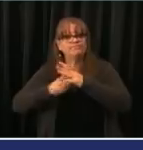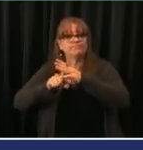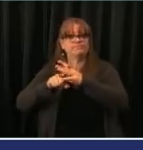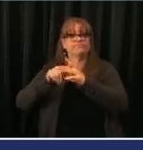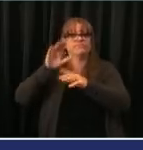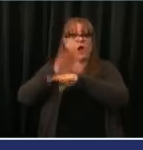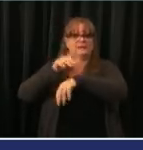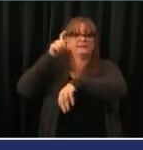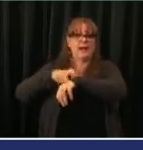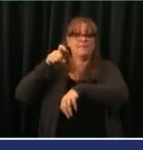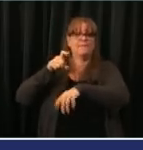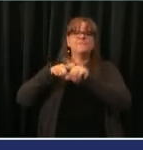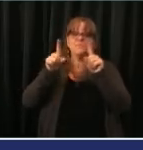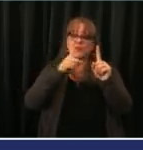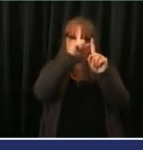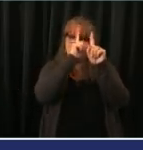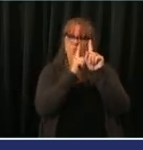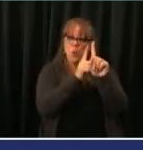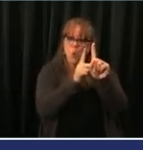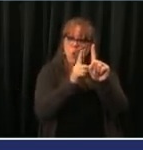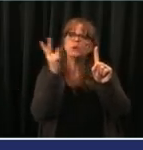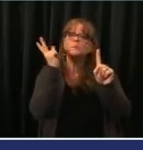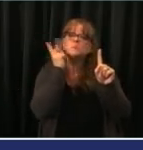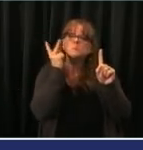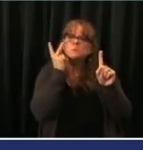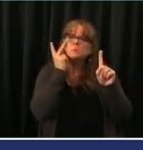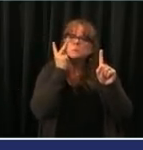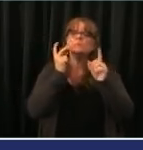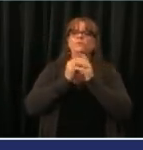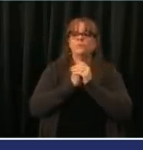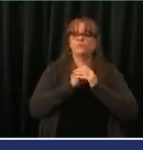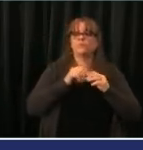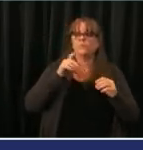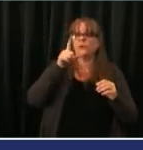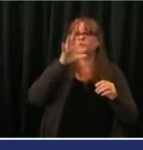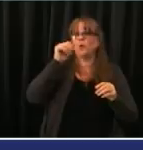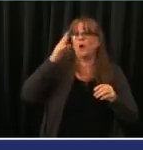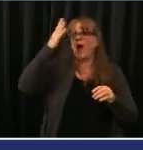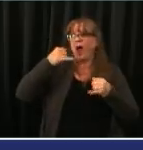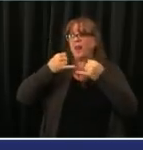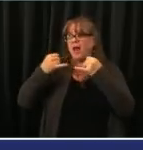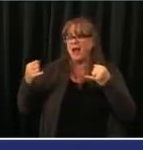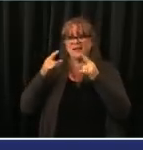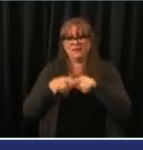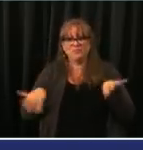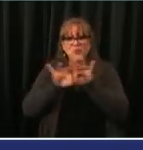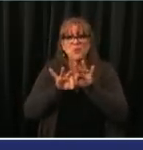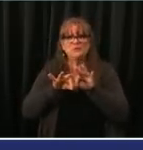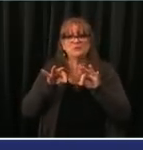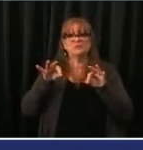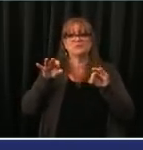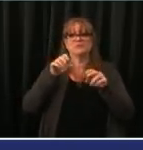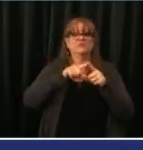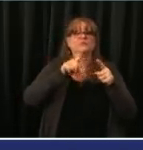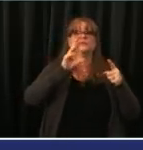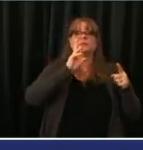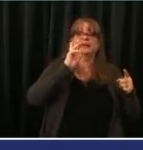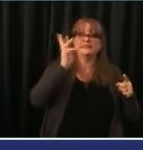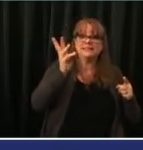there, frontline essential workers, Coloradans age 60 to 64, 2 or more high-risk conditions, around that date,